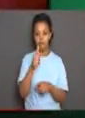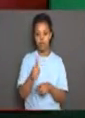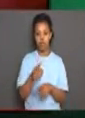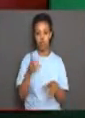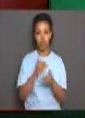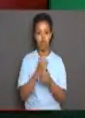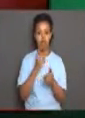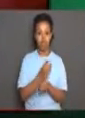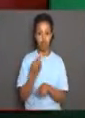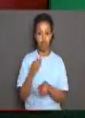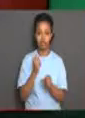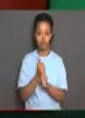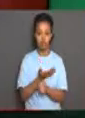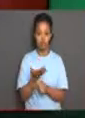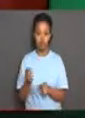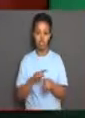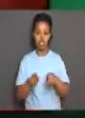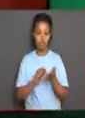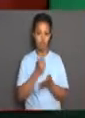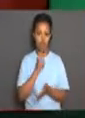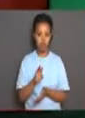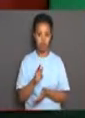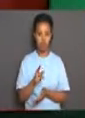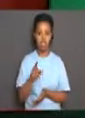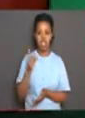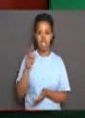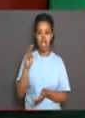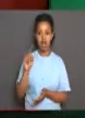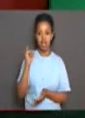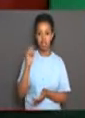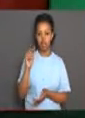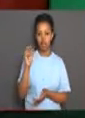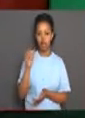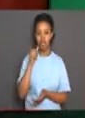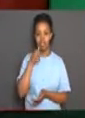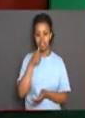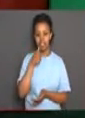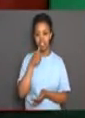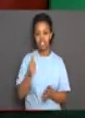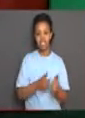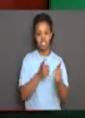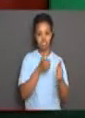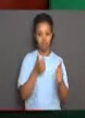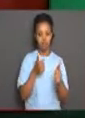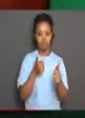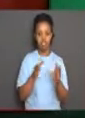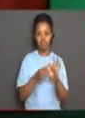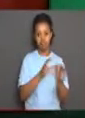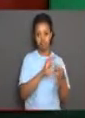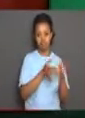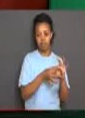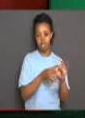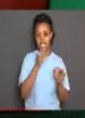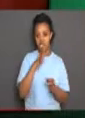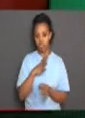makeup. The amino acid sequences of the chain in a human are different